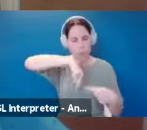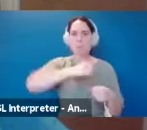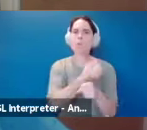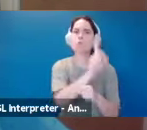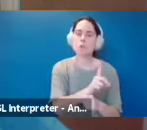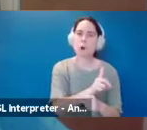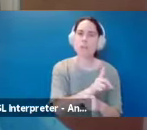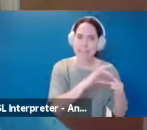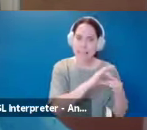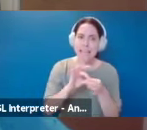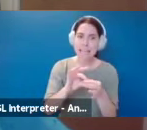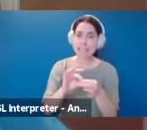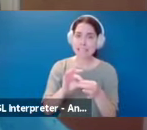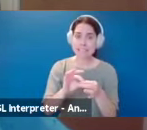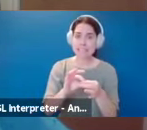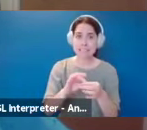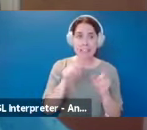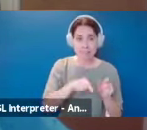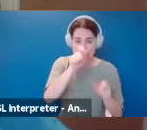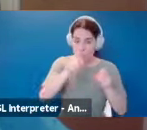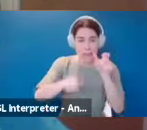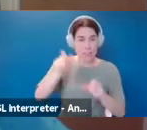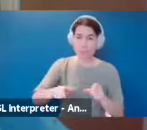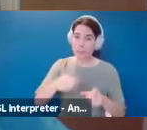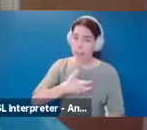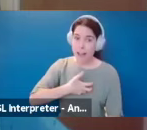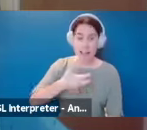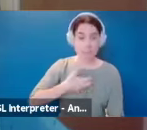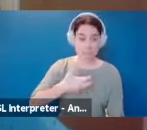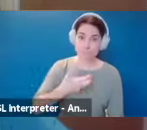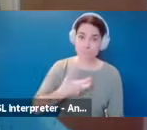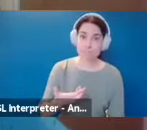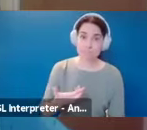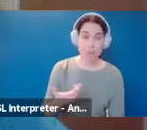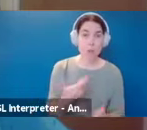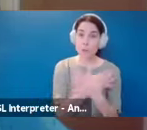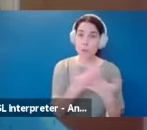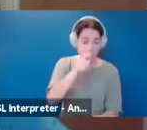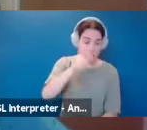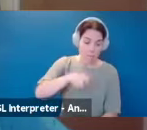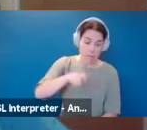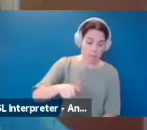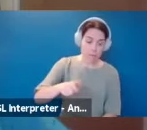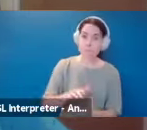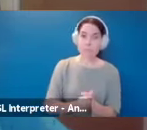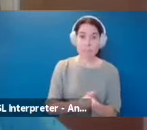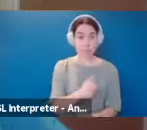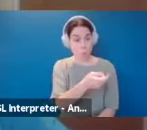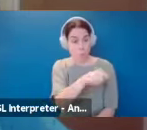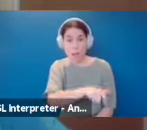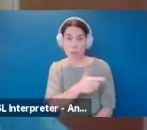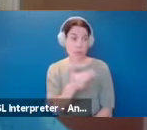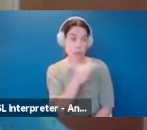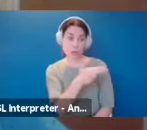is angry. Treyford Pellerin shot dead two weeks ago in Louisiana. Two days later, Jacob